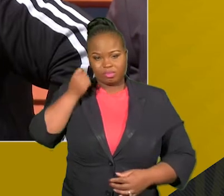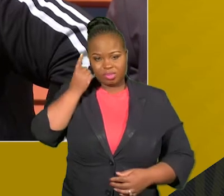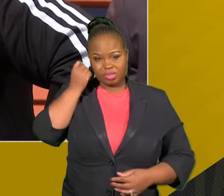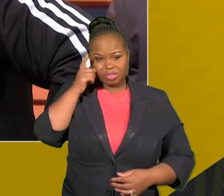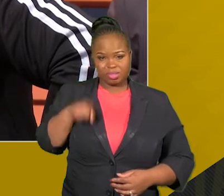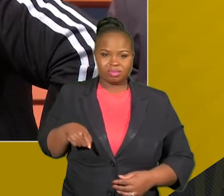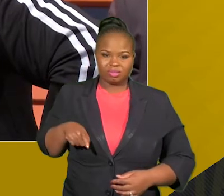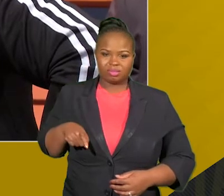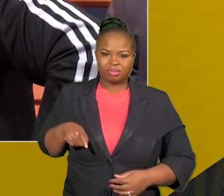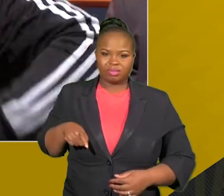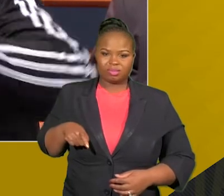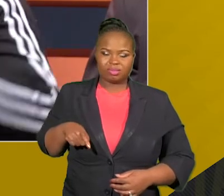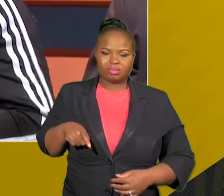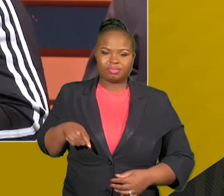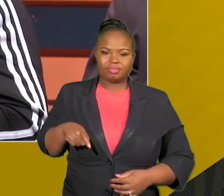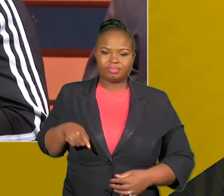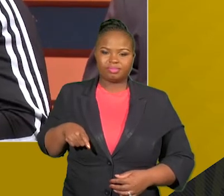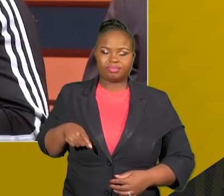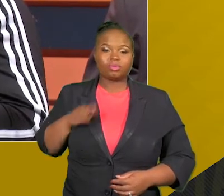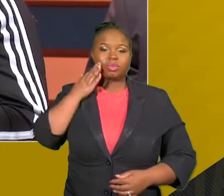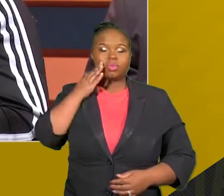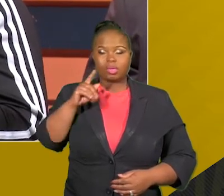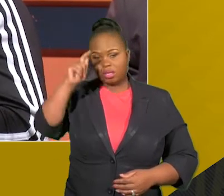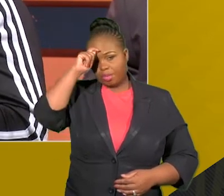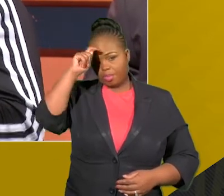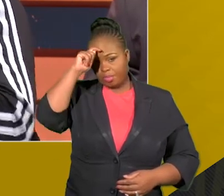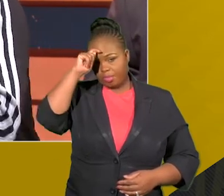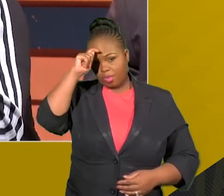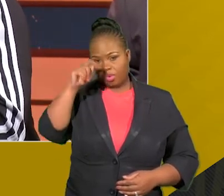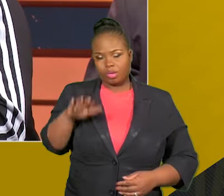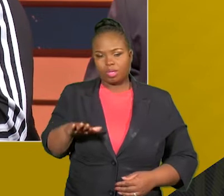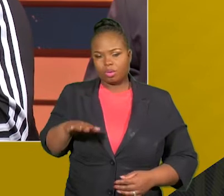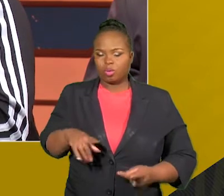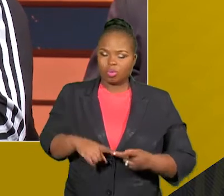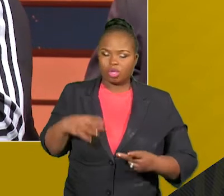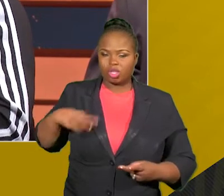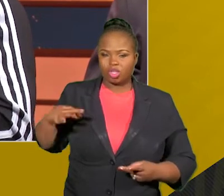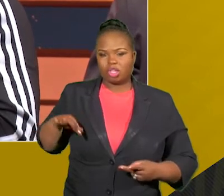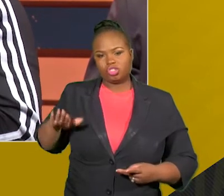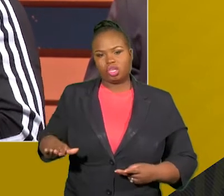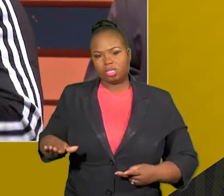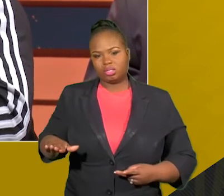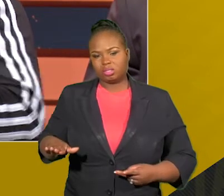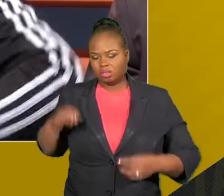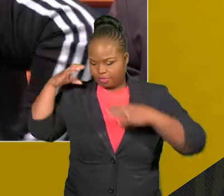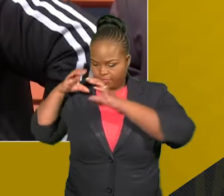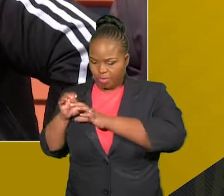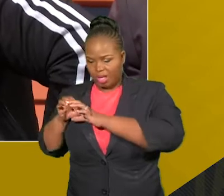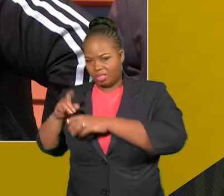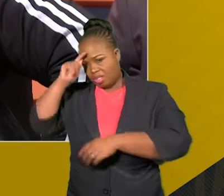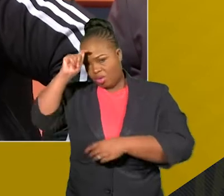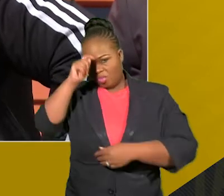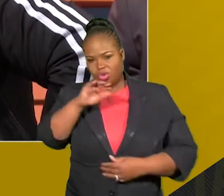that in mentoring a boy, in mentoring just a girl child and leaving the boy child out of the